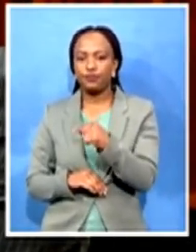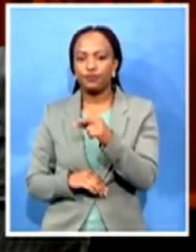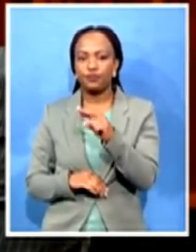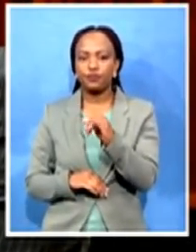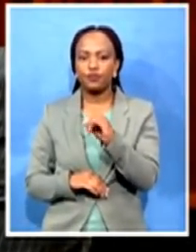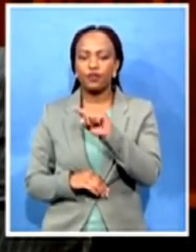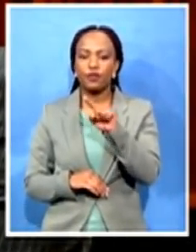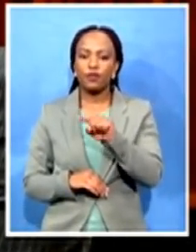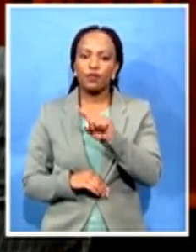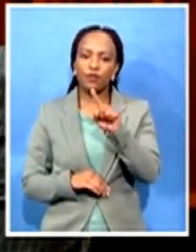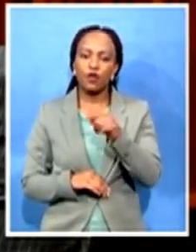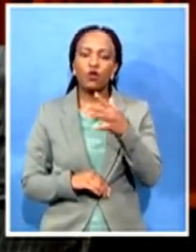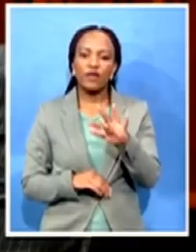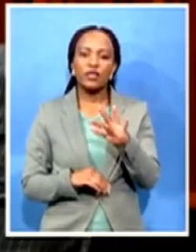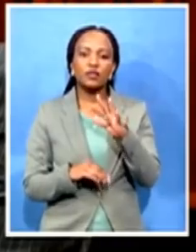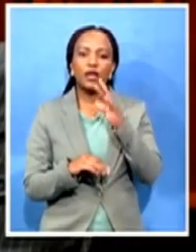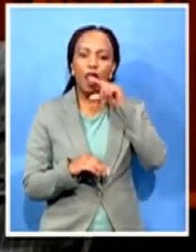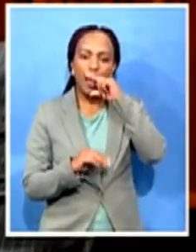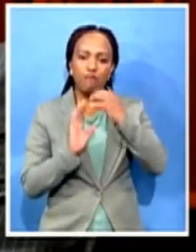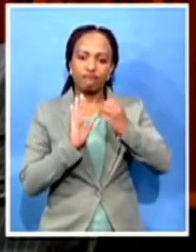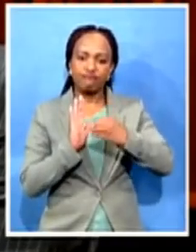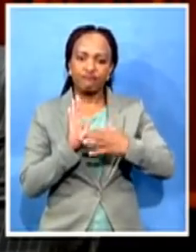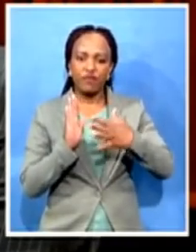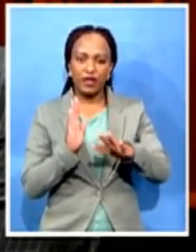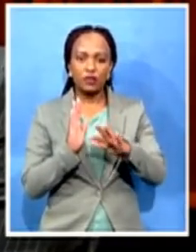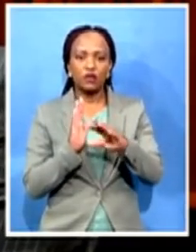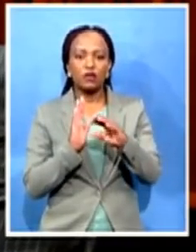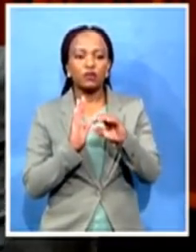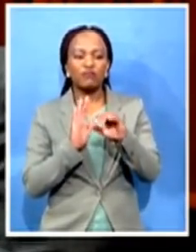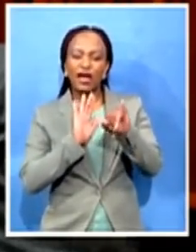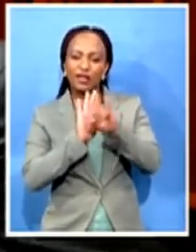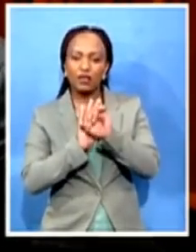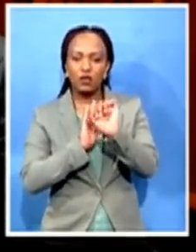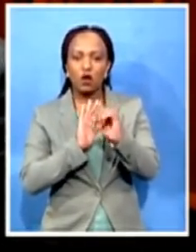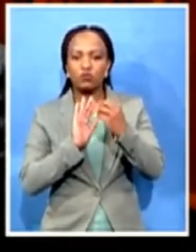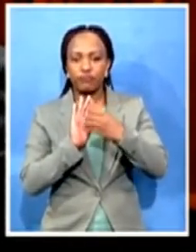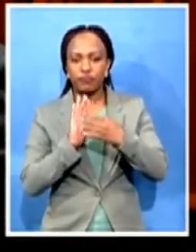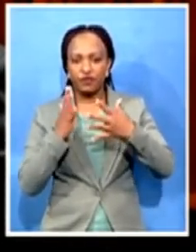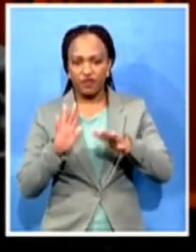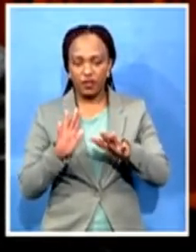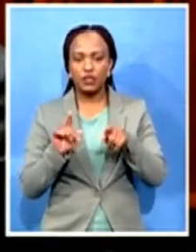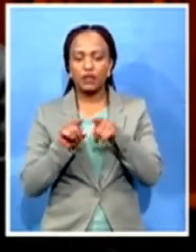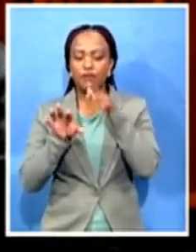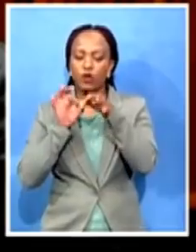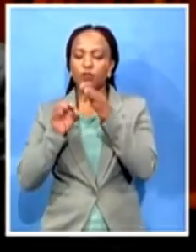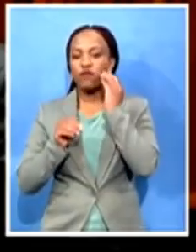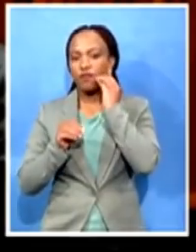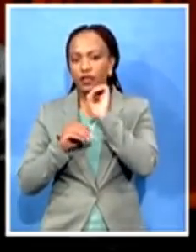identity. I'm going to explain certain information to you. It's of high importance. I urge you to listen